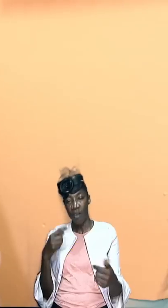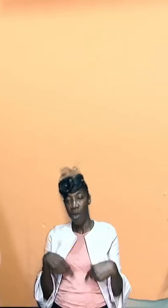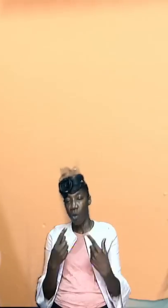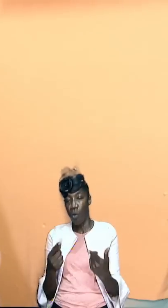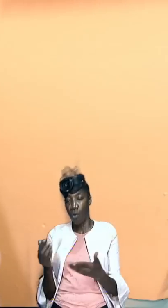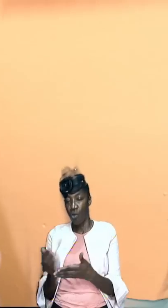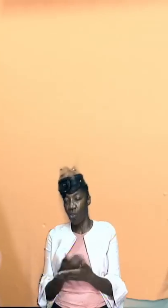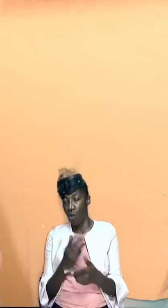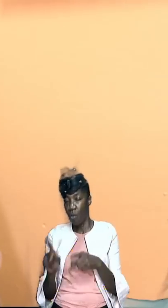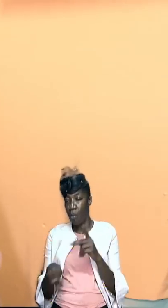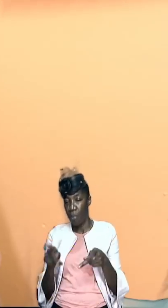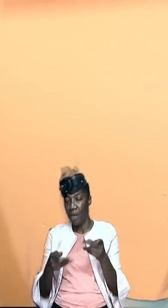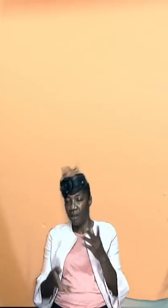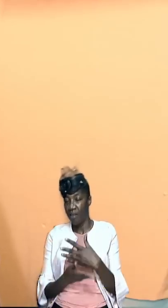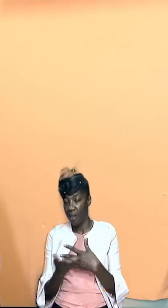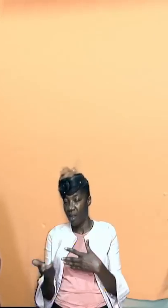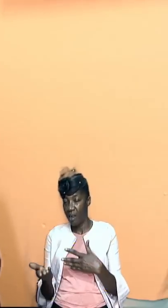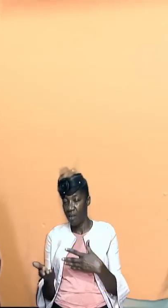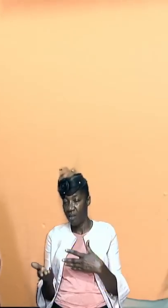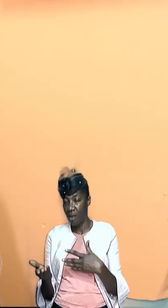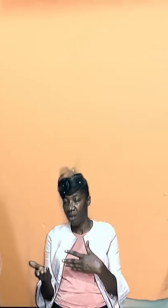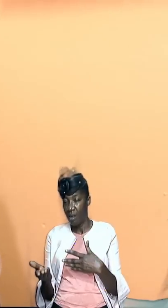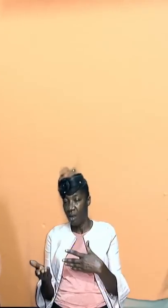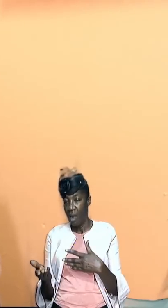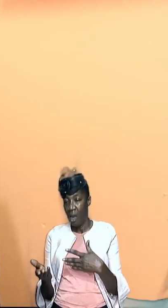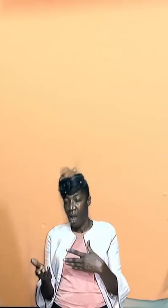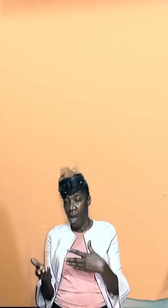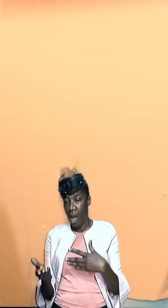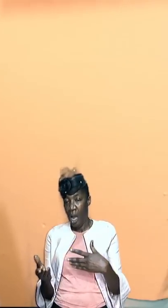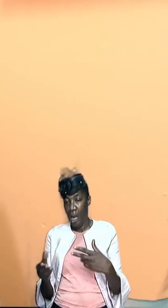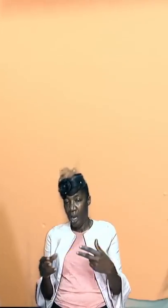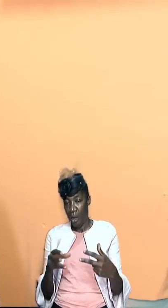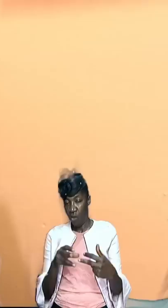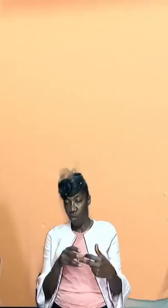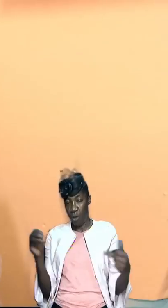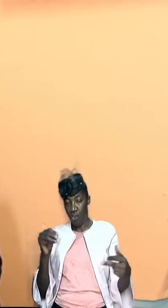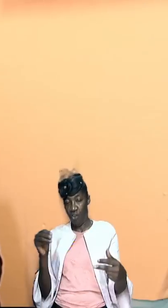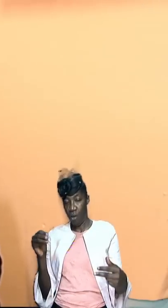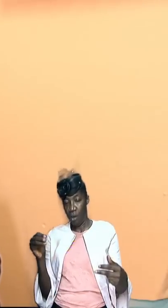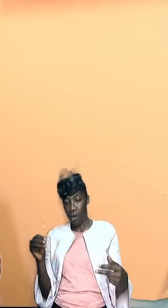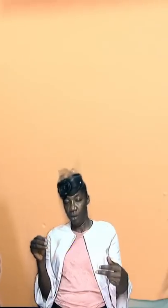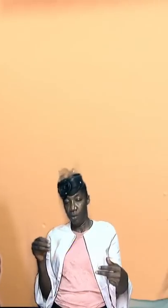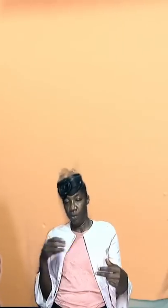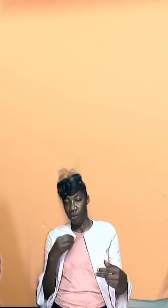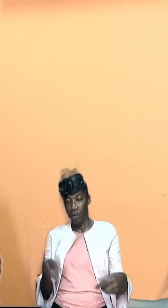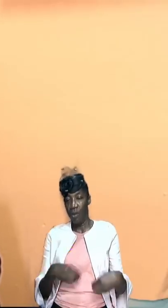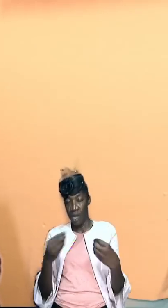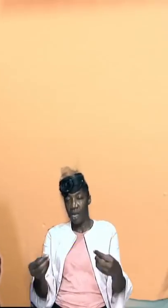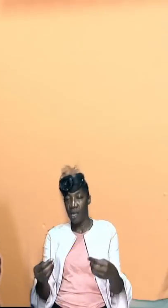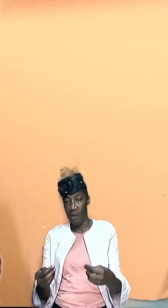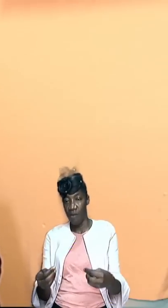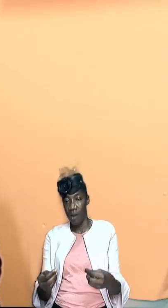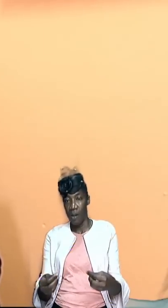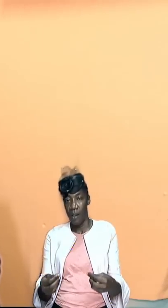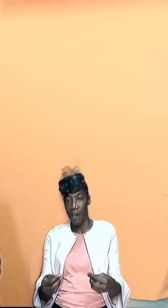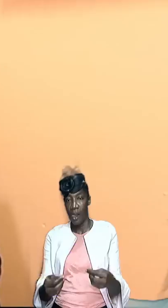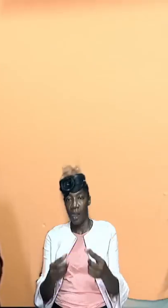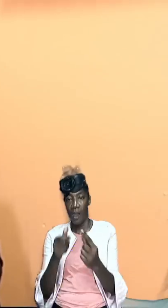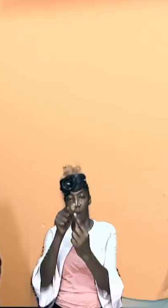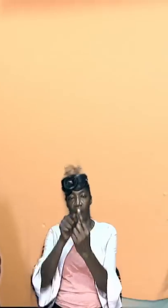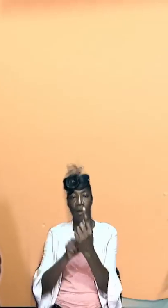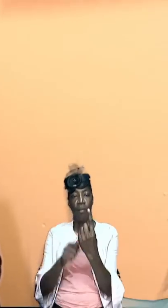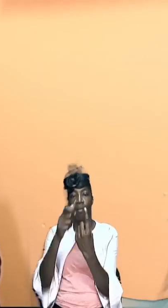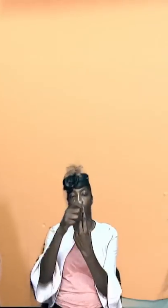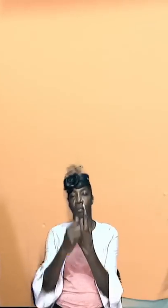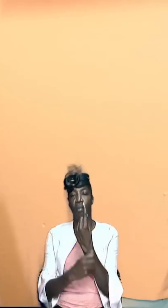certain places, if there's racial prejudice, you know, they'll take out a banana and give to a black man, because they actually